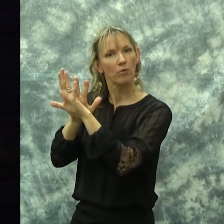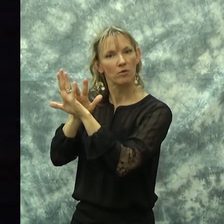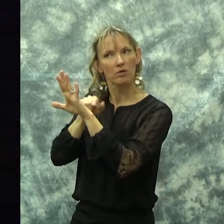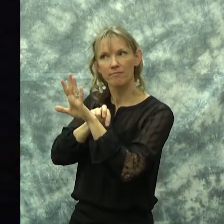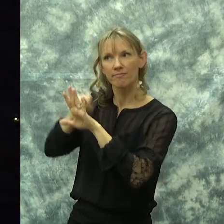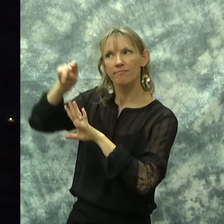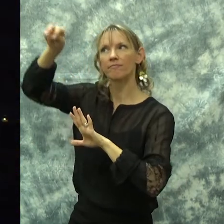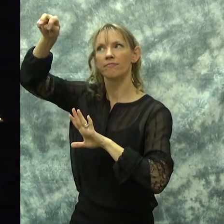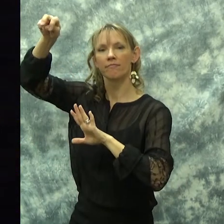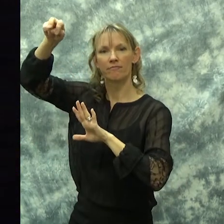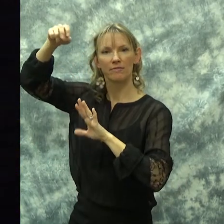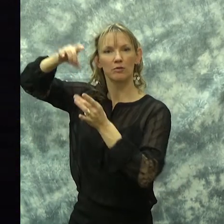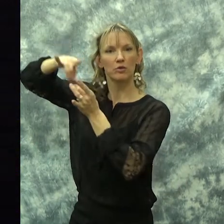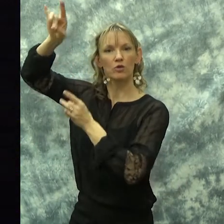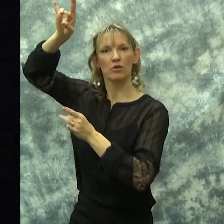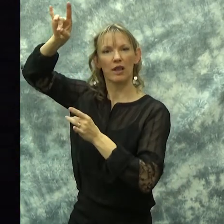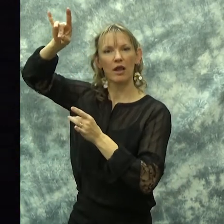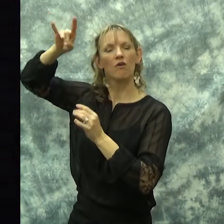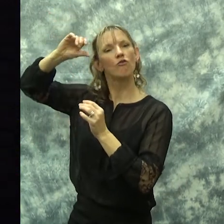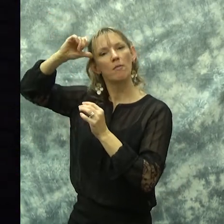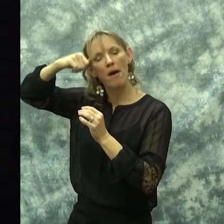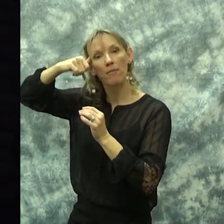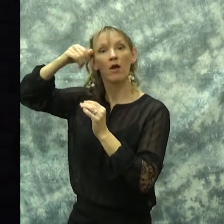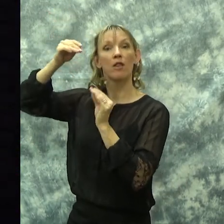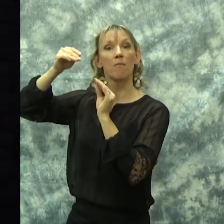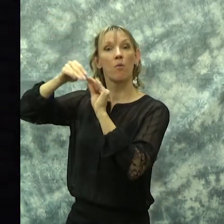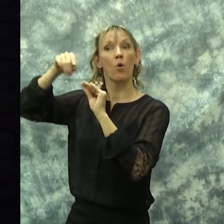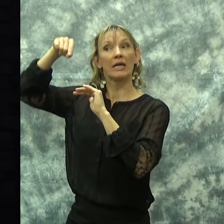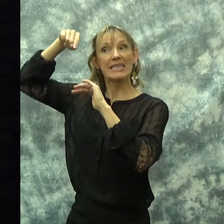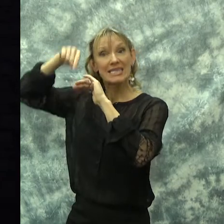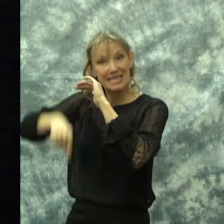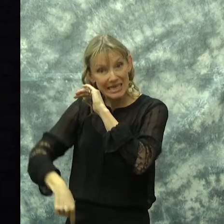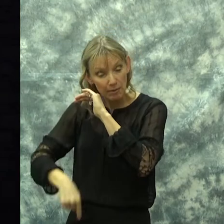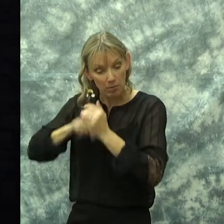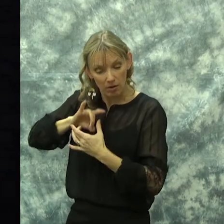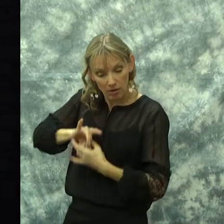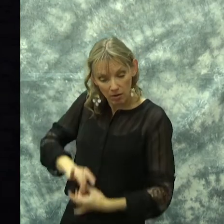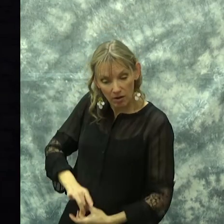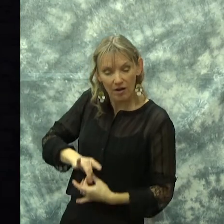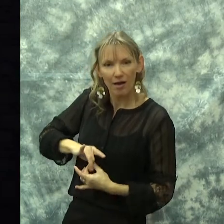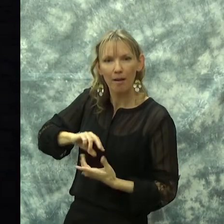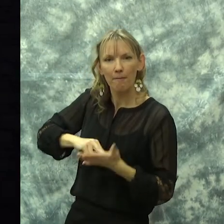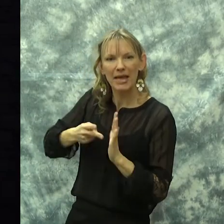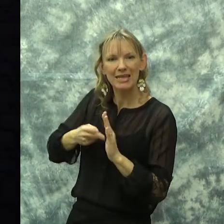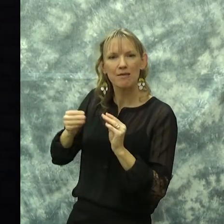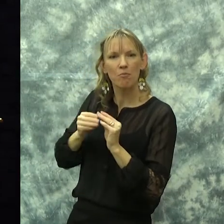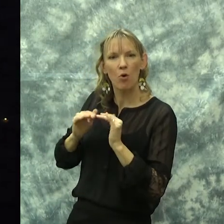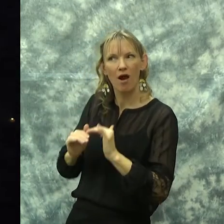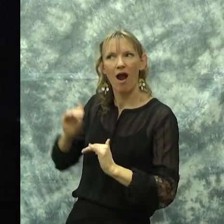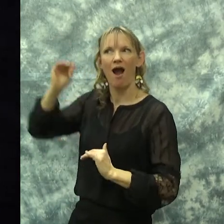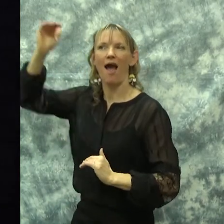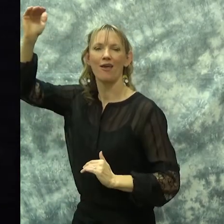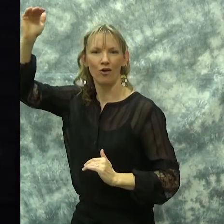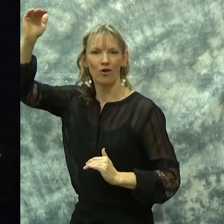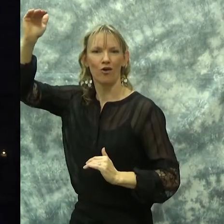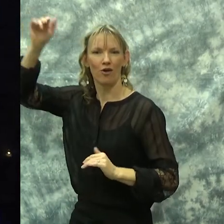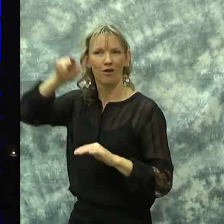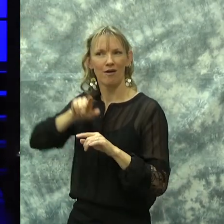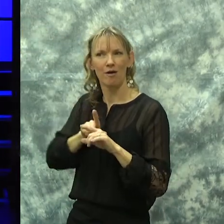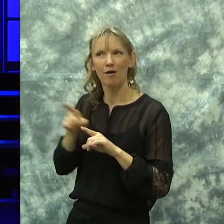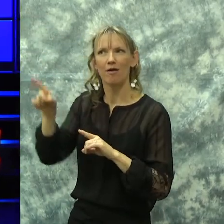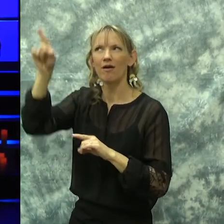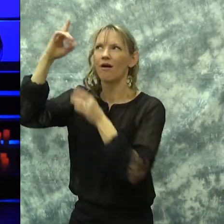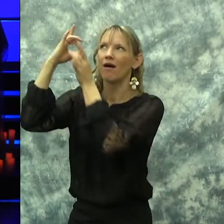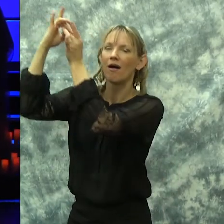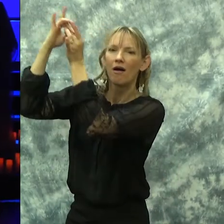remember, the deeper you go, the higher you climb. The deeper you go, the higher you climb,